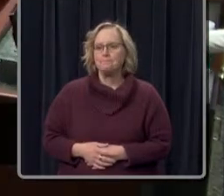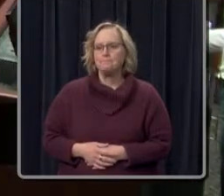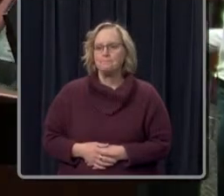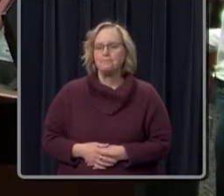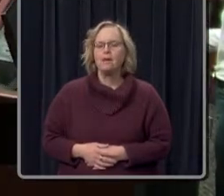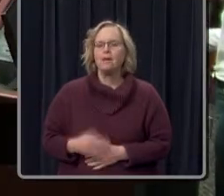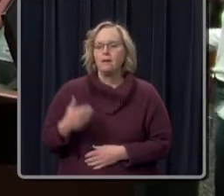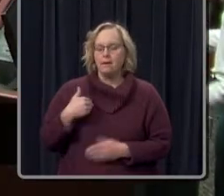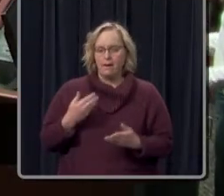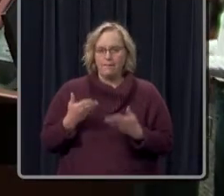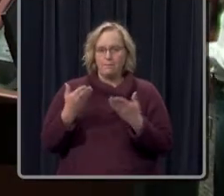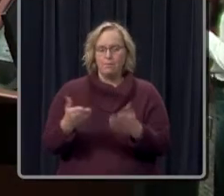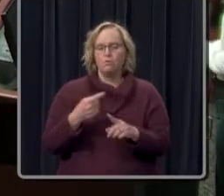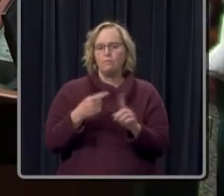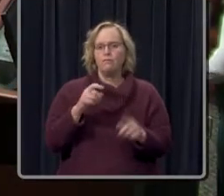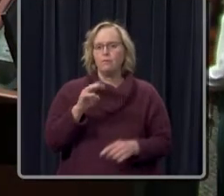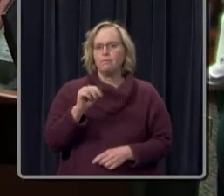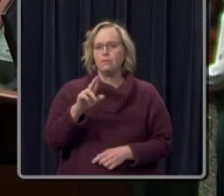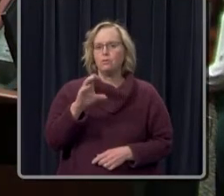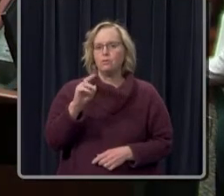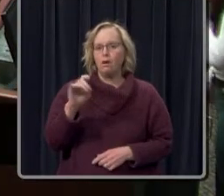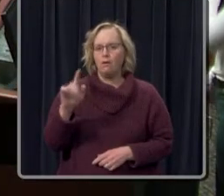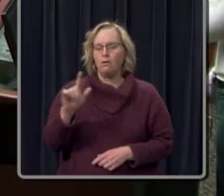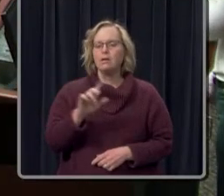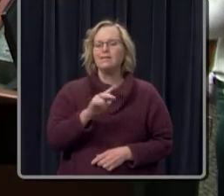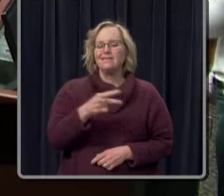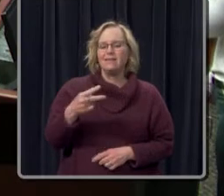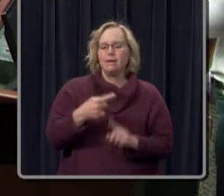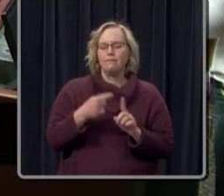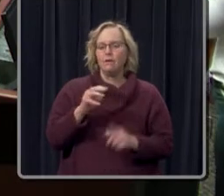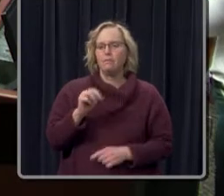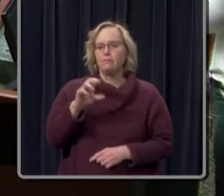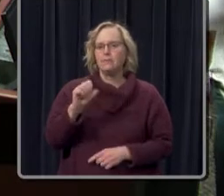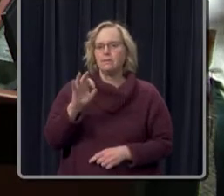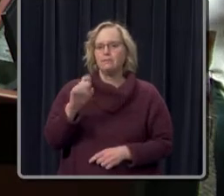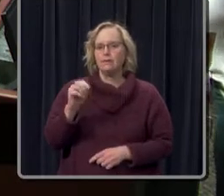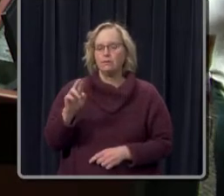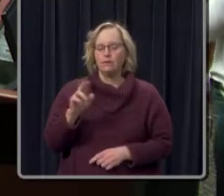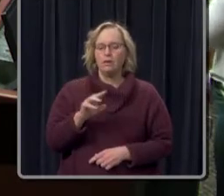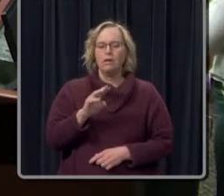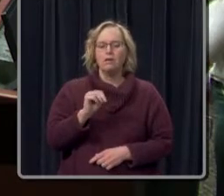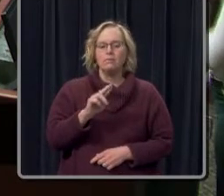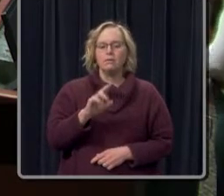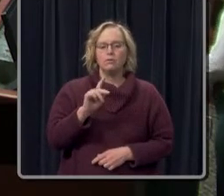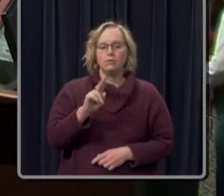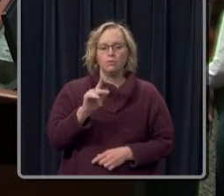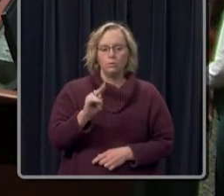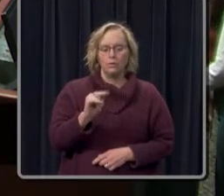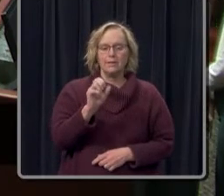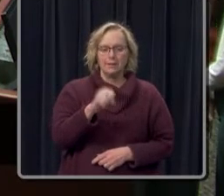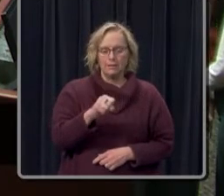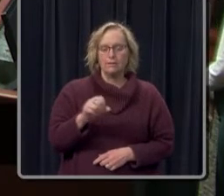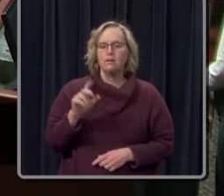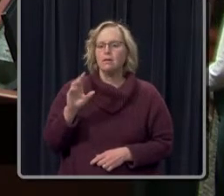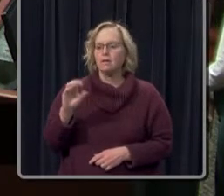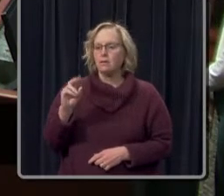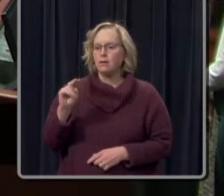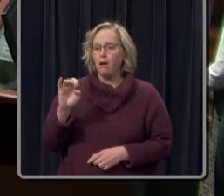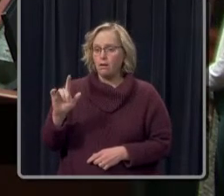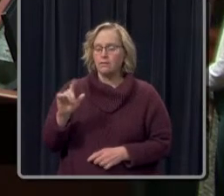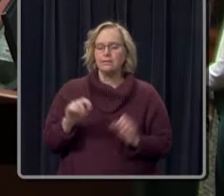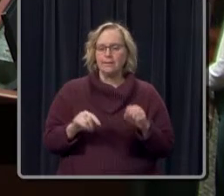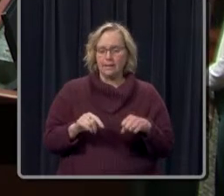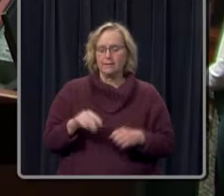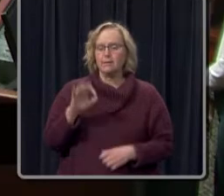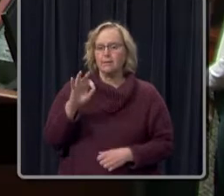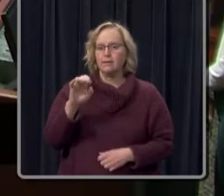Okay, I have a motion by Mr. Connell, a second by Mrs. Felter. Mr. Kuhn, Yes. Mr. Connell, Yes. Mrs.